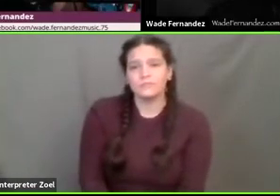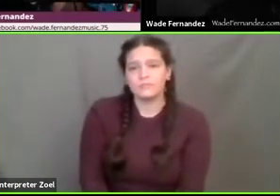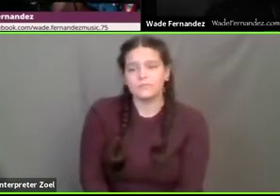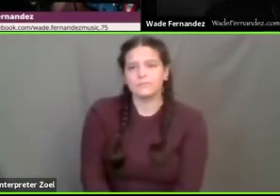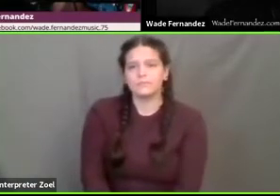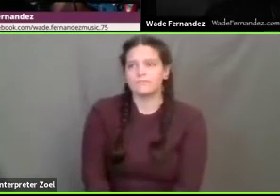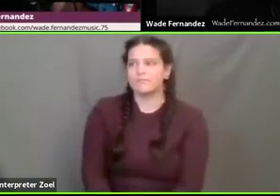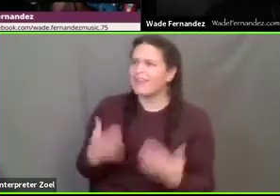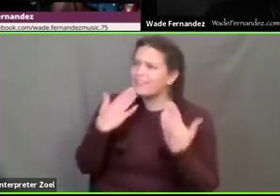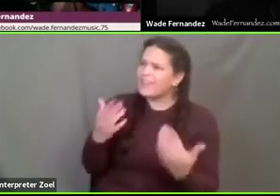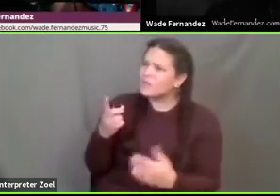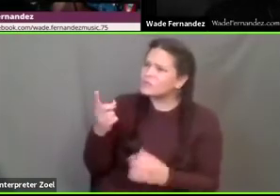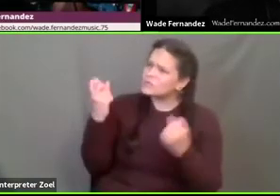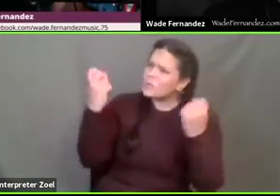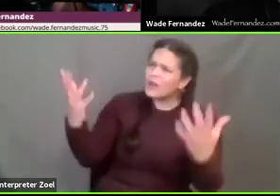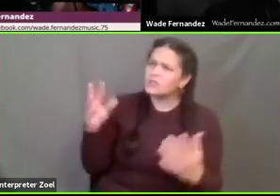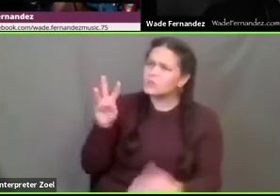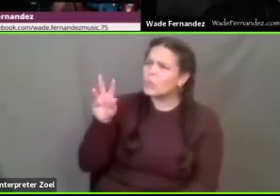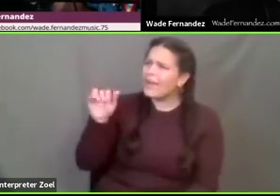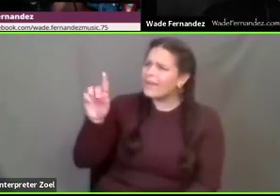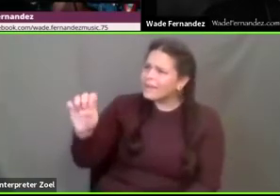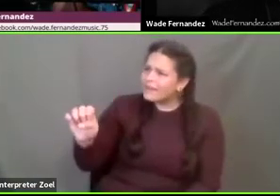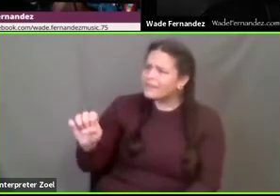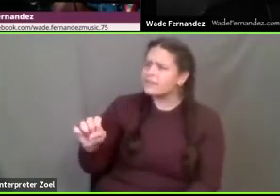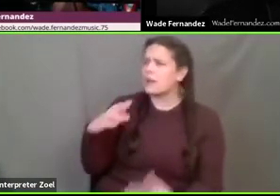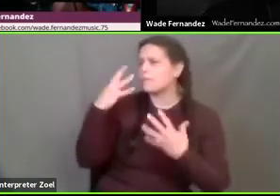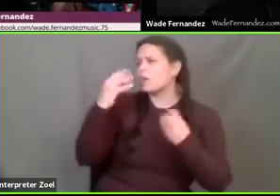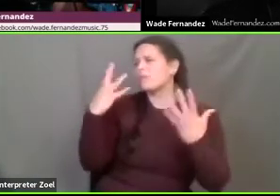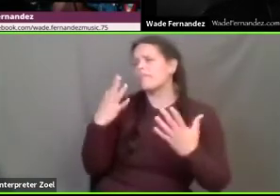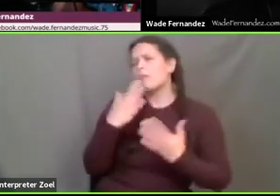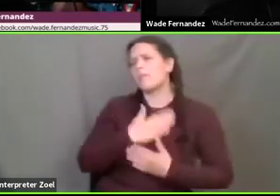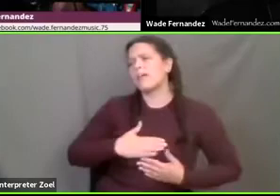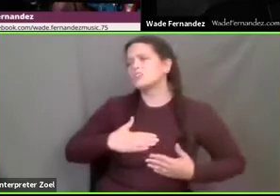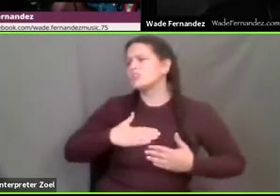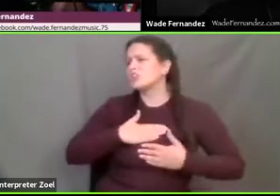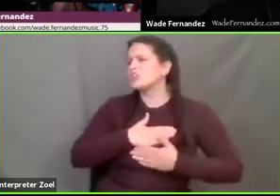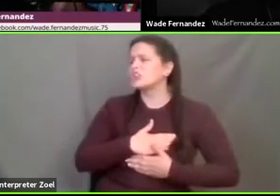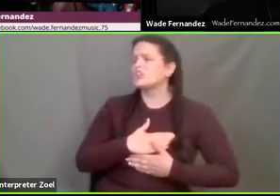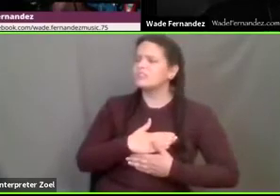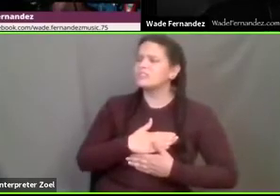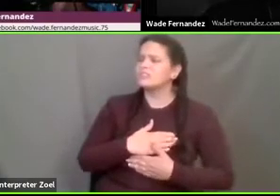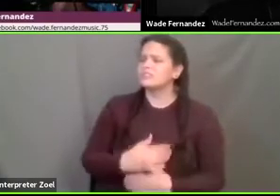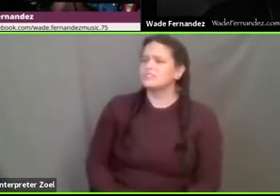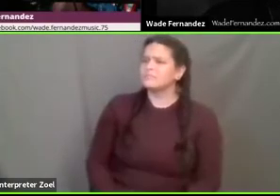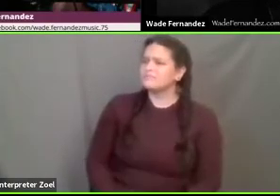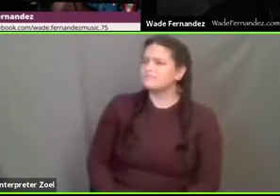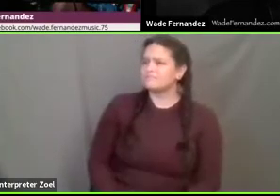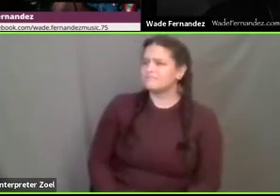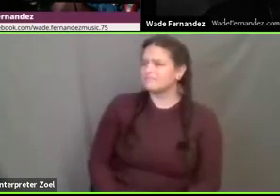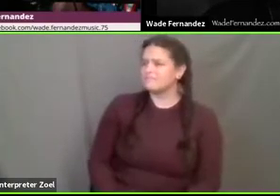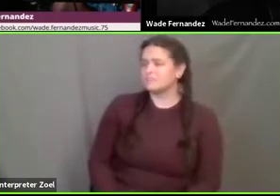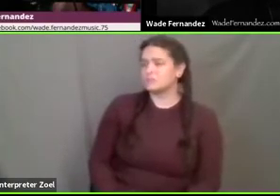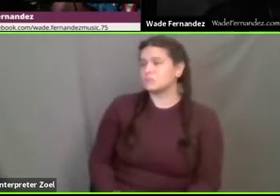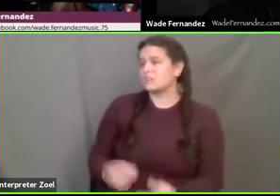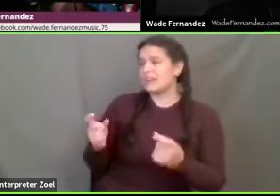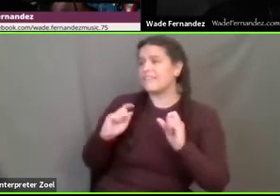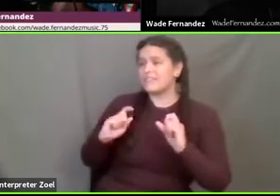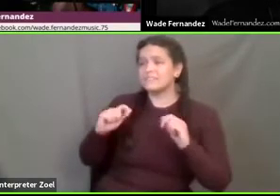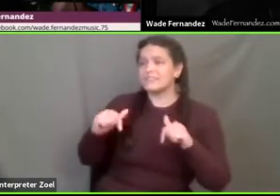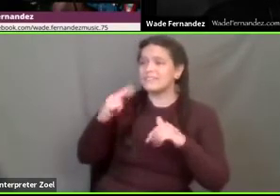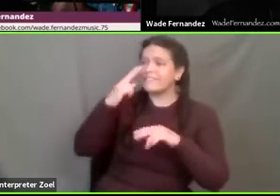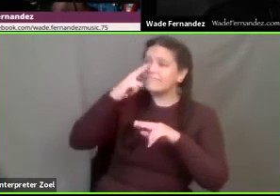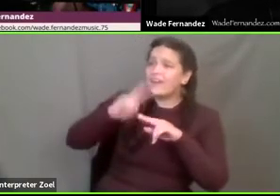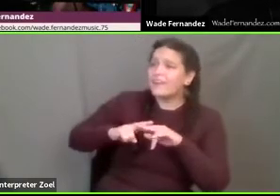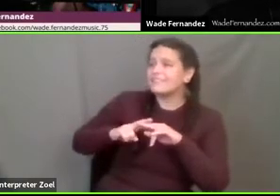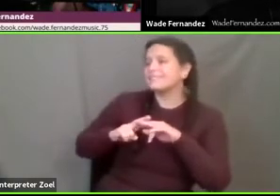Thank you so much, Wade. What a beautiful pleasure you have been for us to grace us with this fun, light Friday